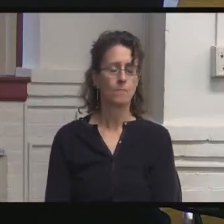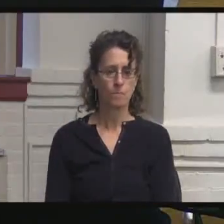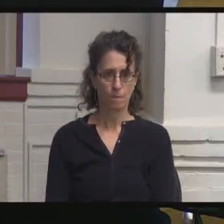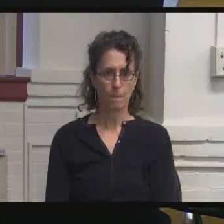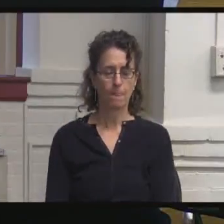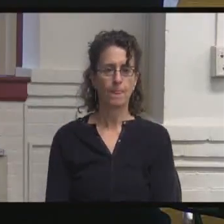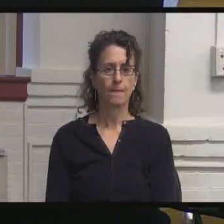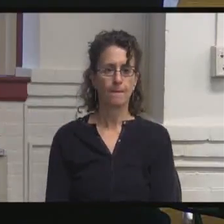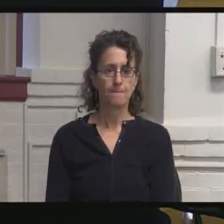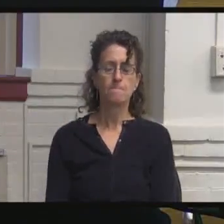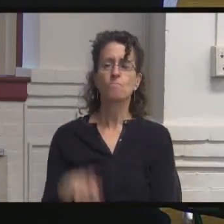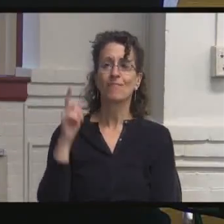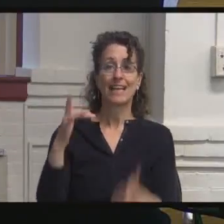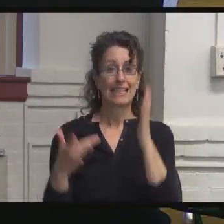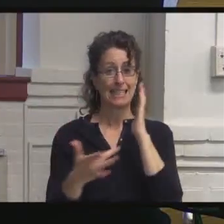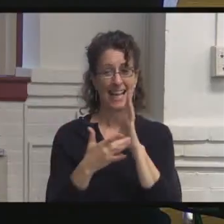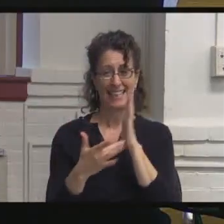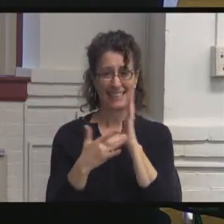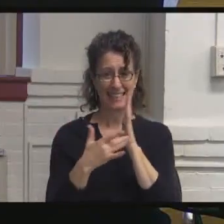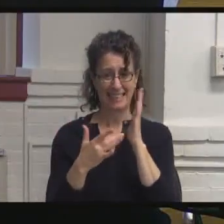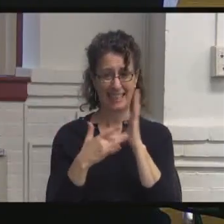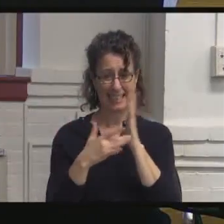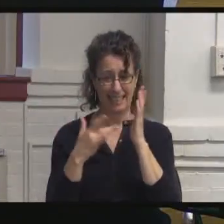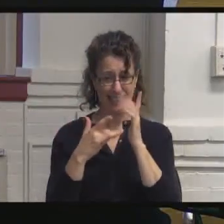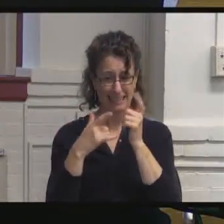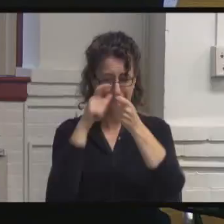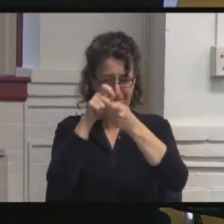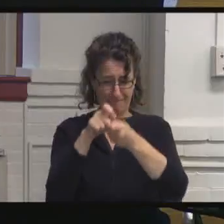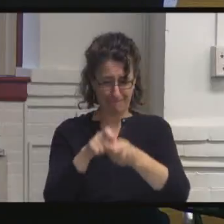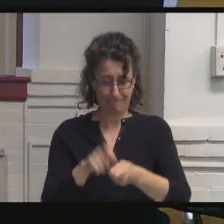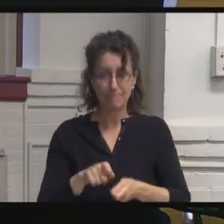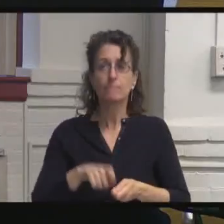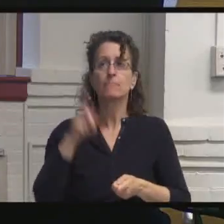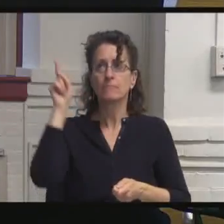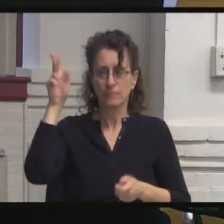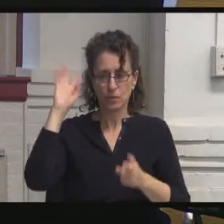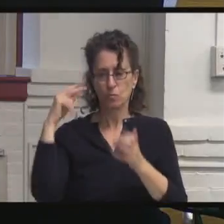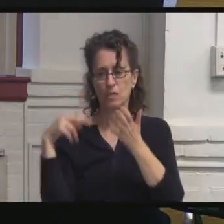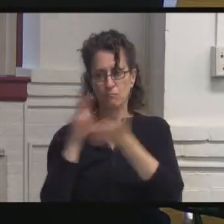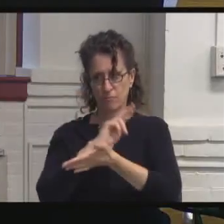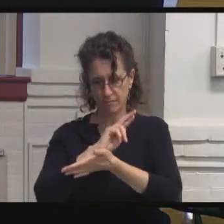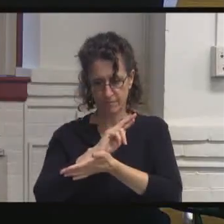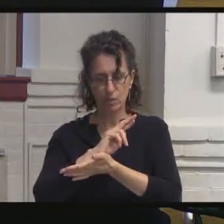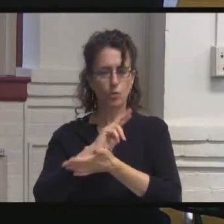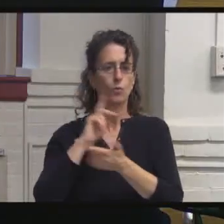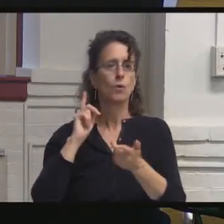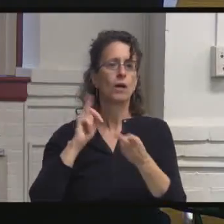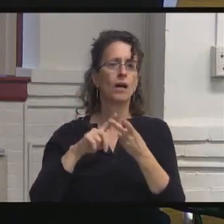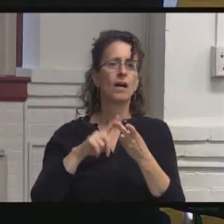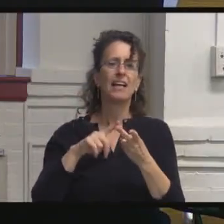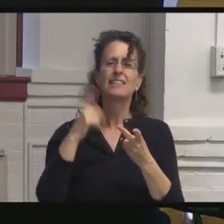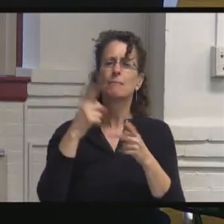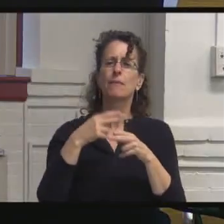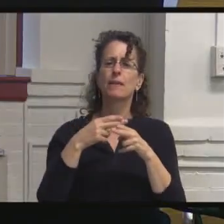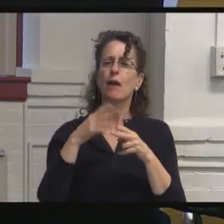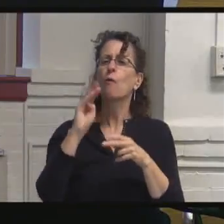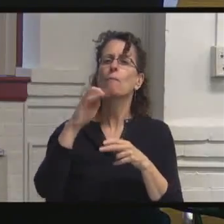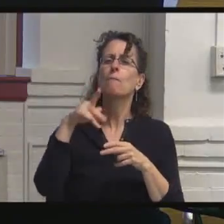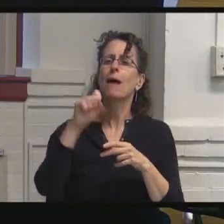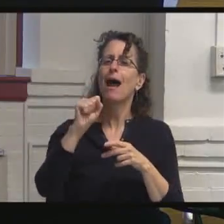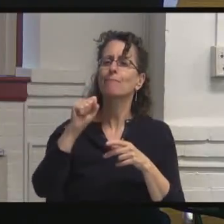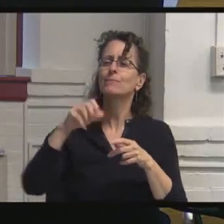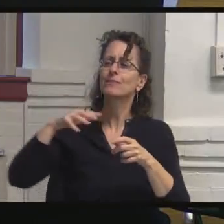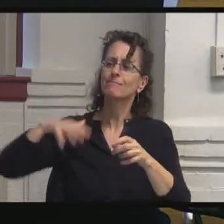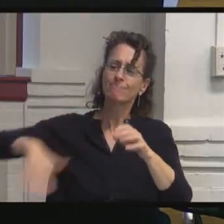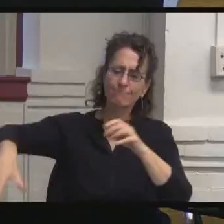goes through the technical justification for the installation of the facility. It shows what could be referred to as propagation maps, the area that